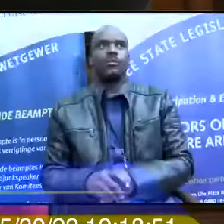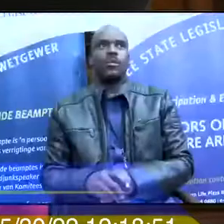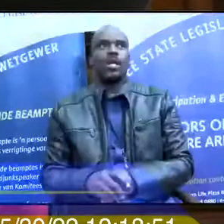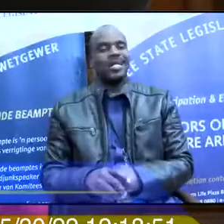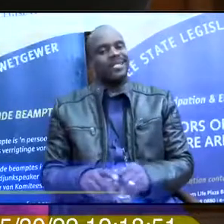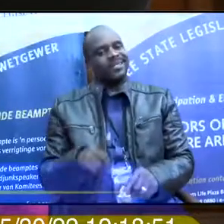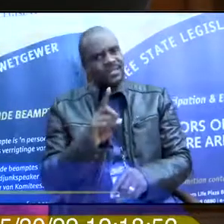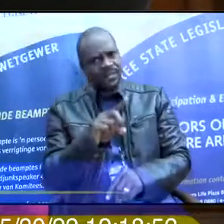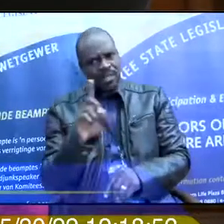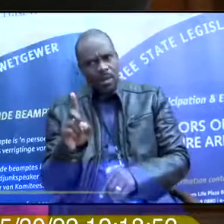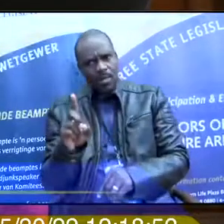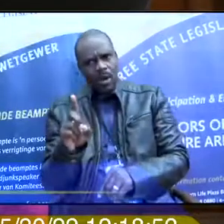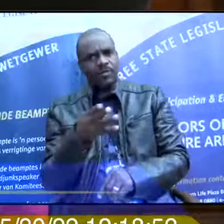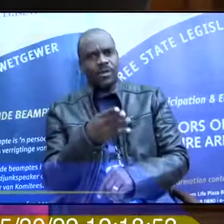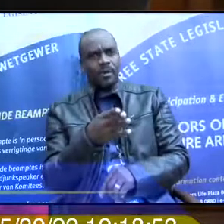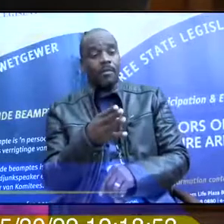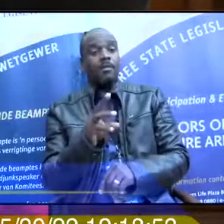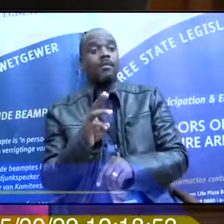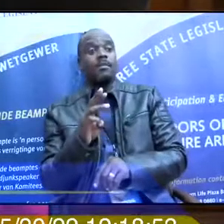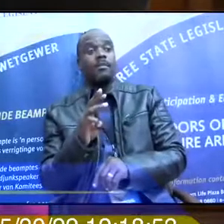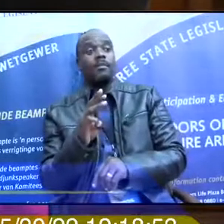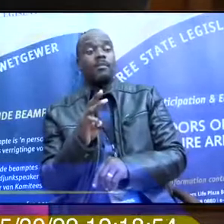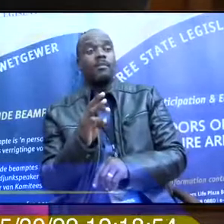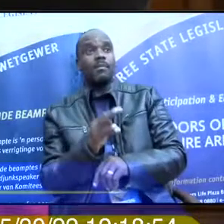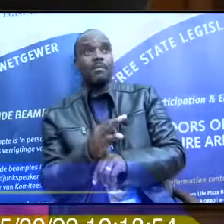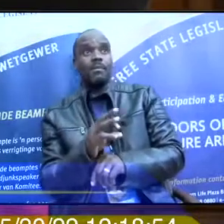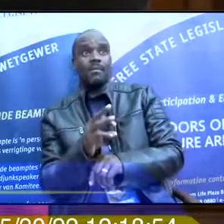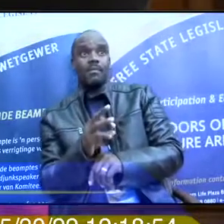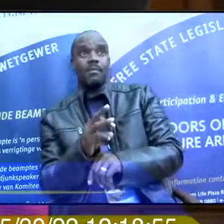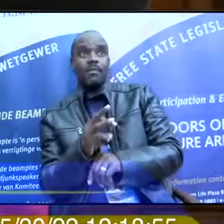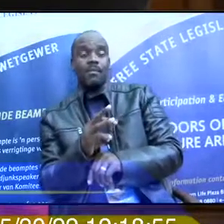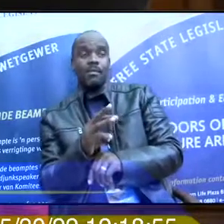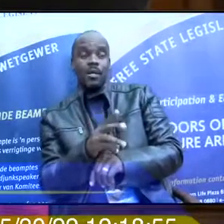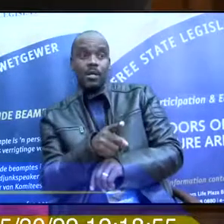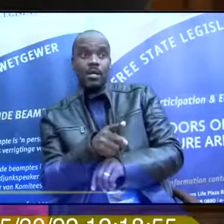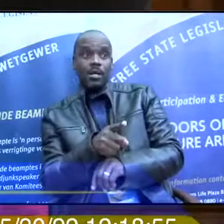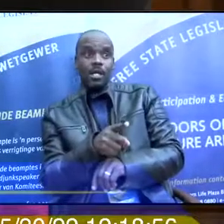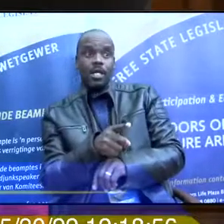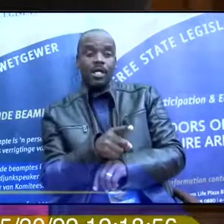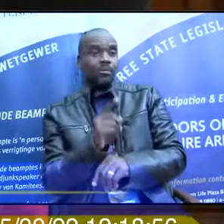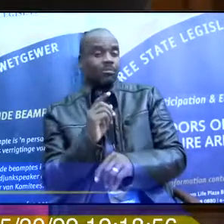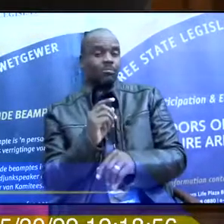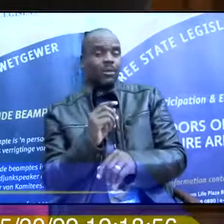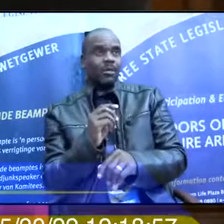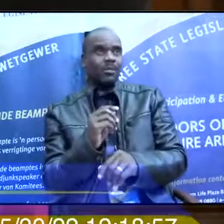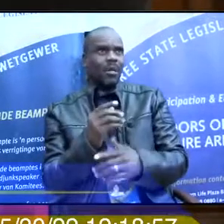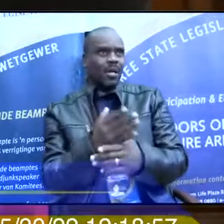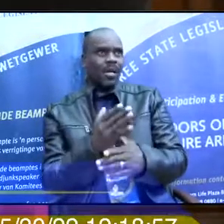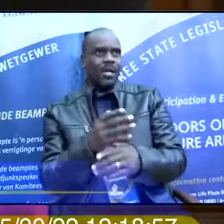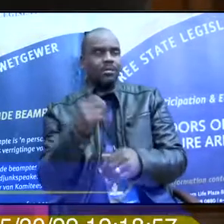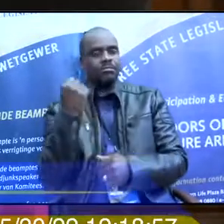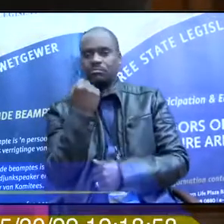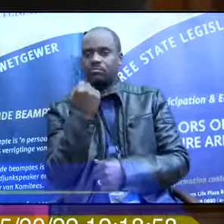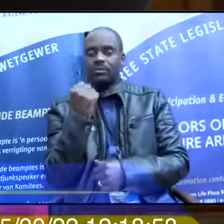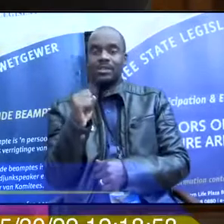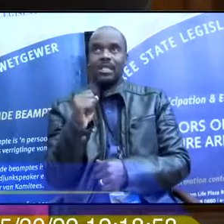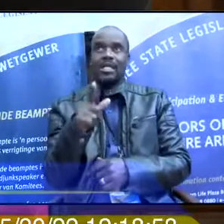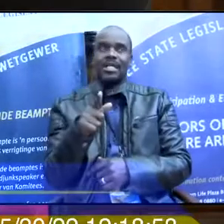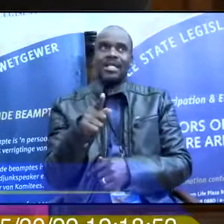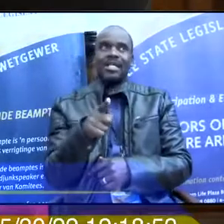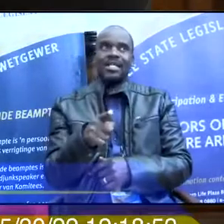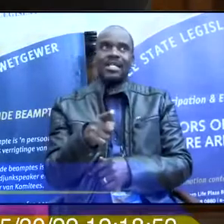and some of many of these shops are not complying with environmental health